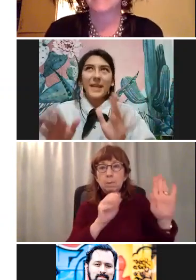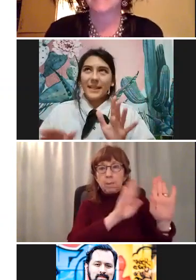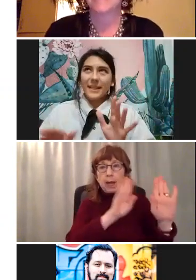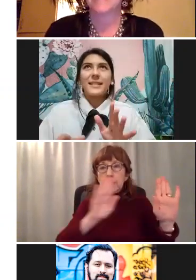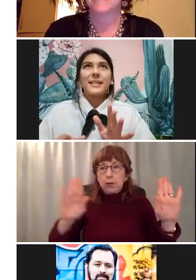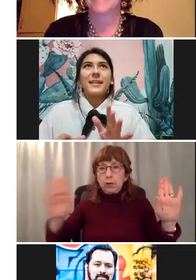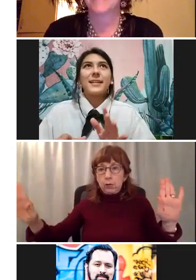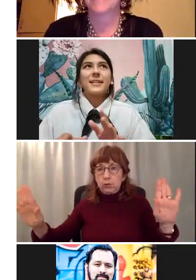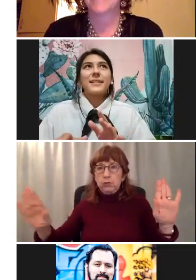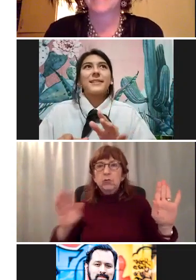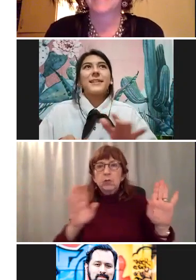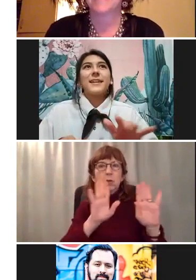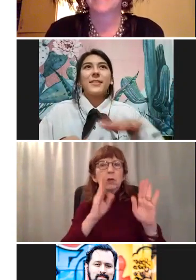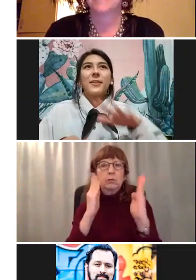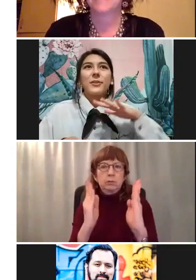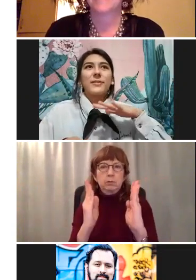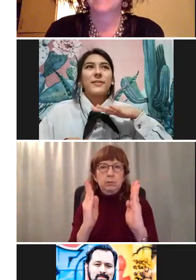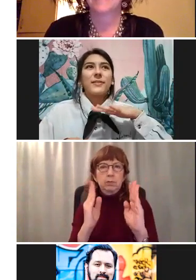The basic idea is